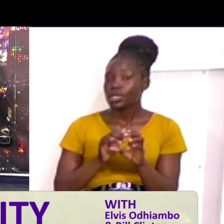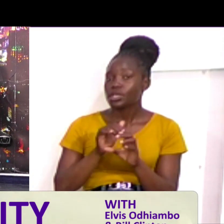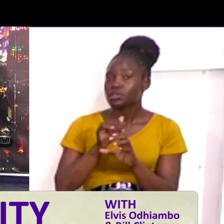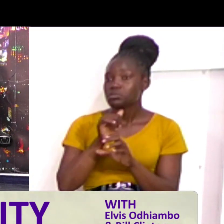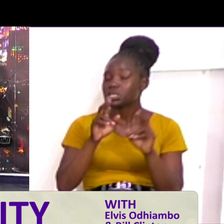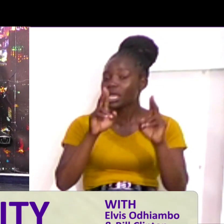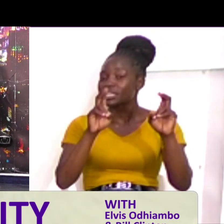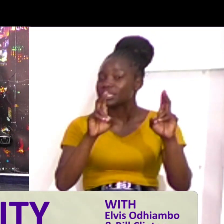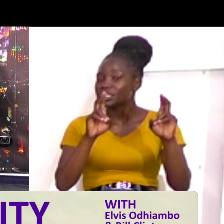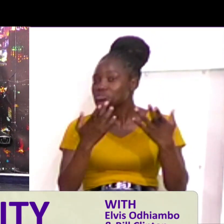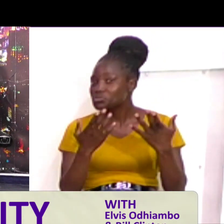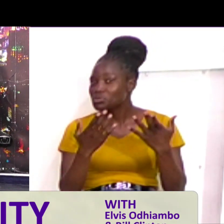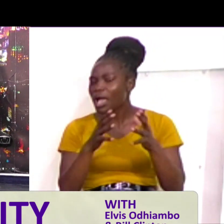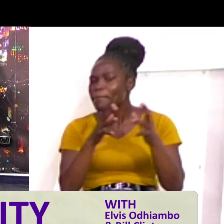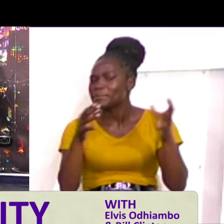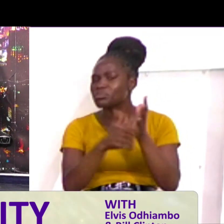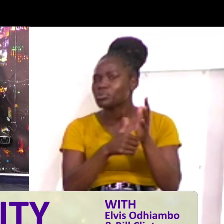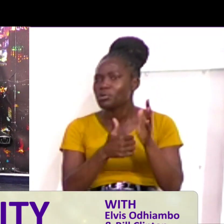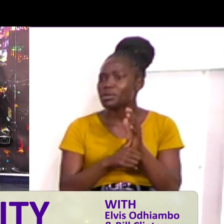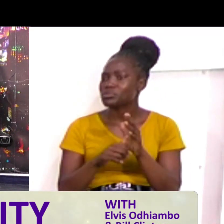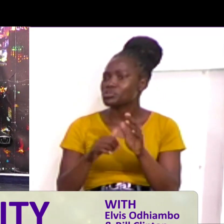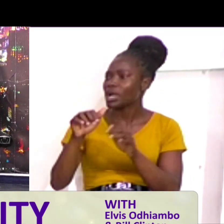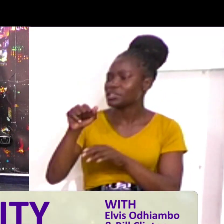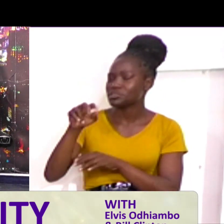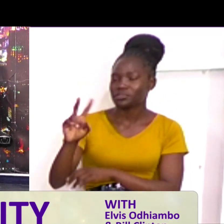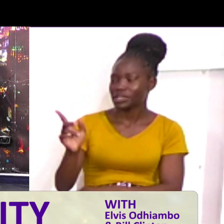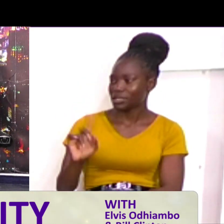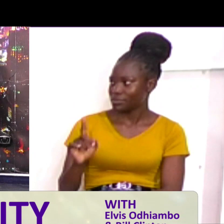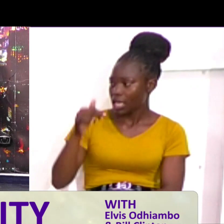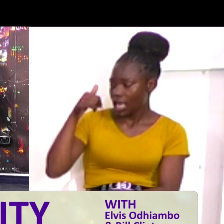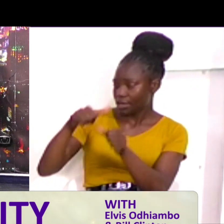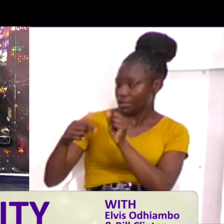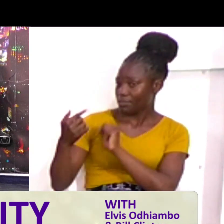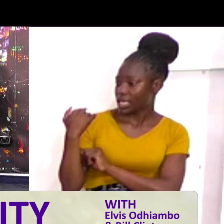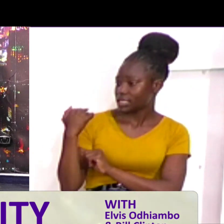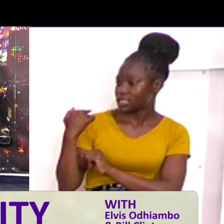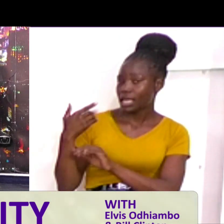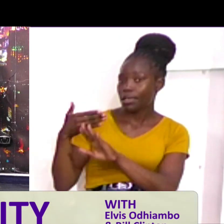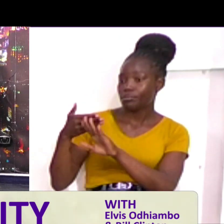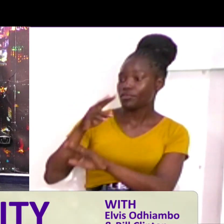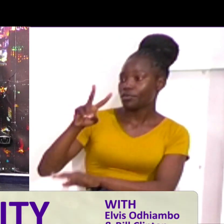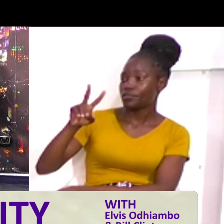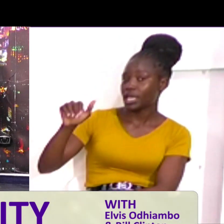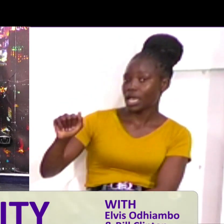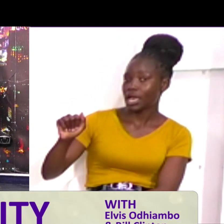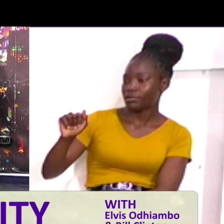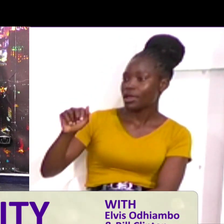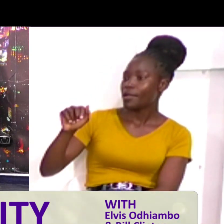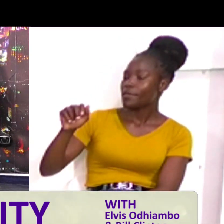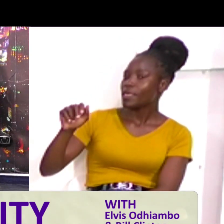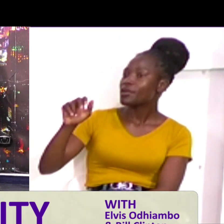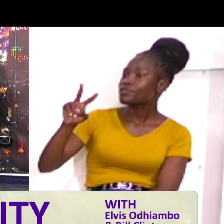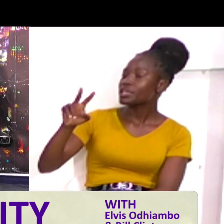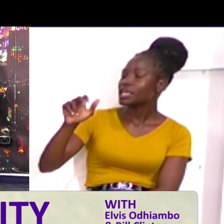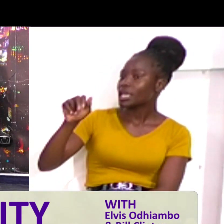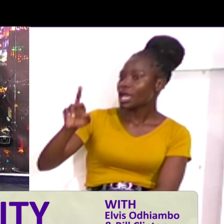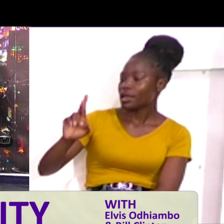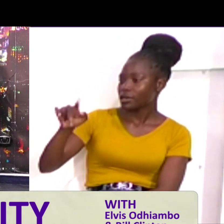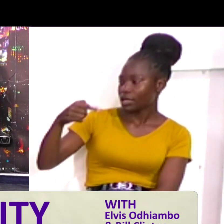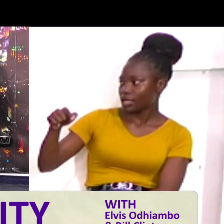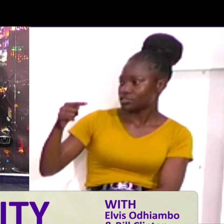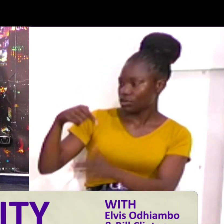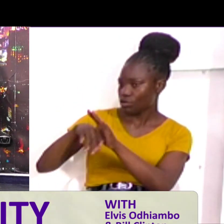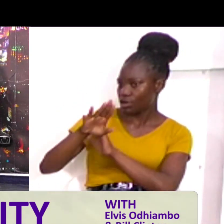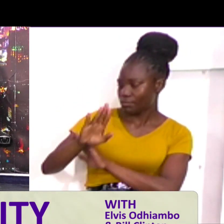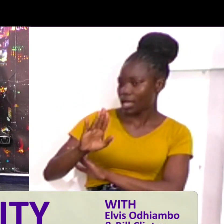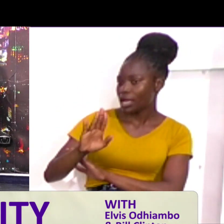issue to Aston Villa. Right. Chelsea, remember yesterday, before VR cancelled their goal, Aston Villa were winning. Yes.